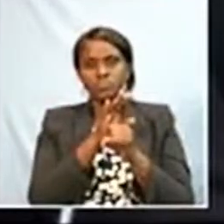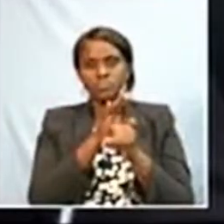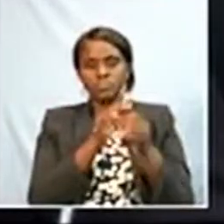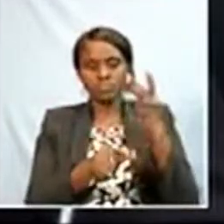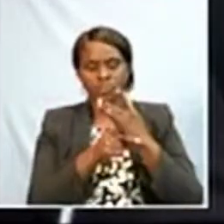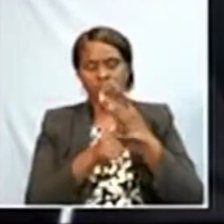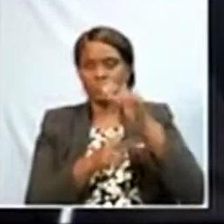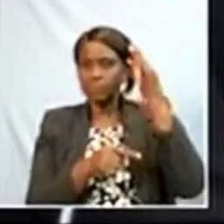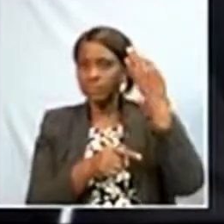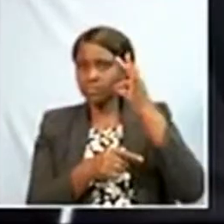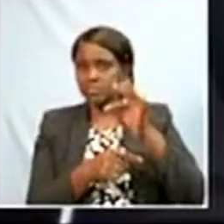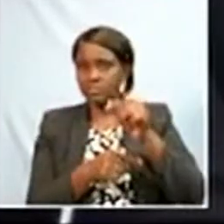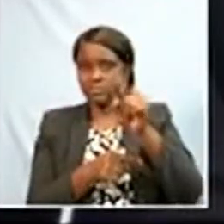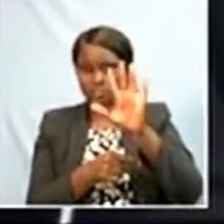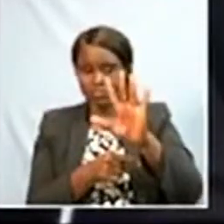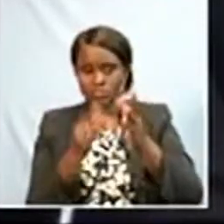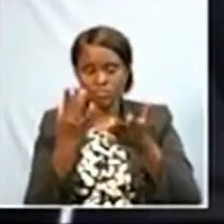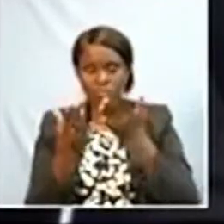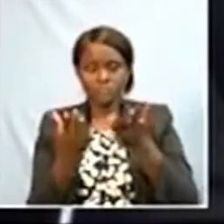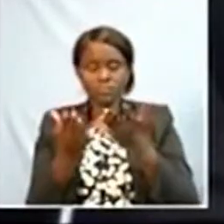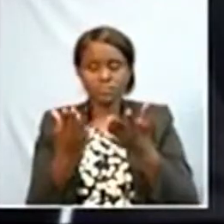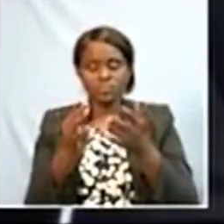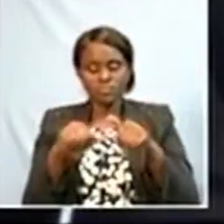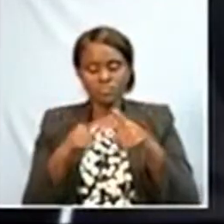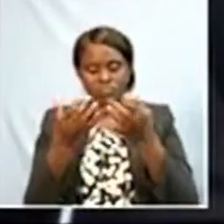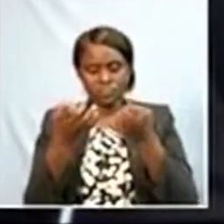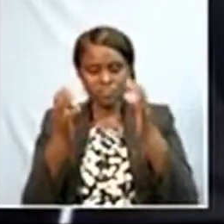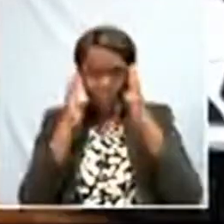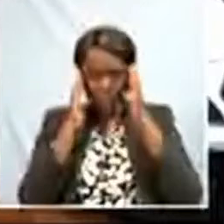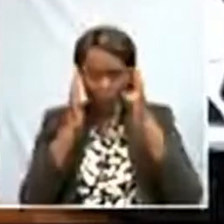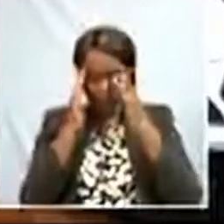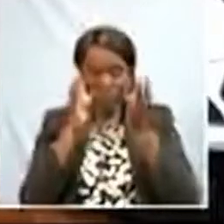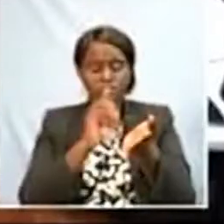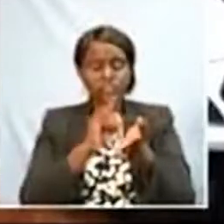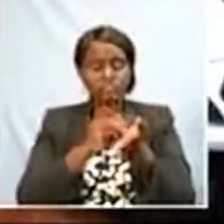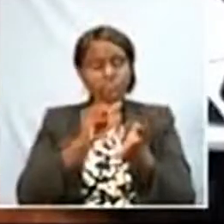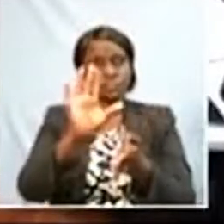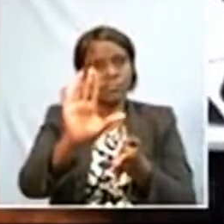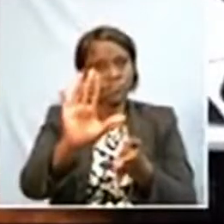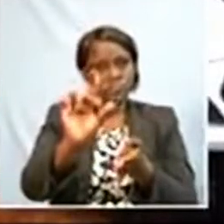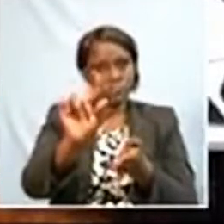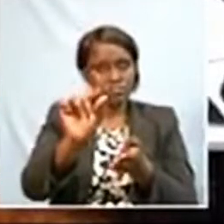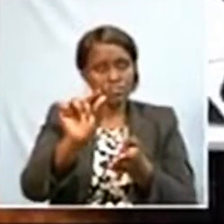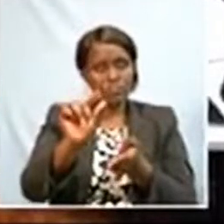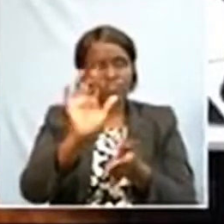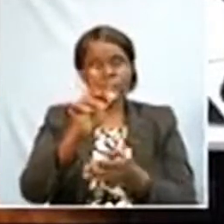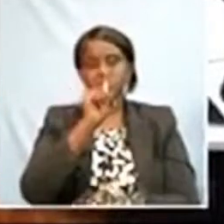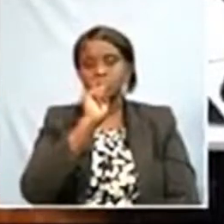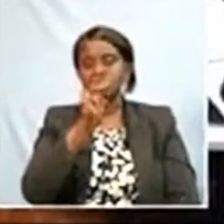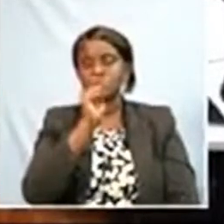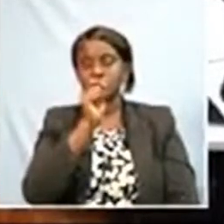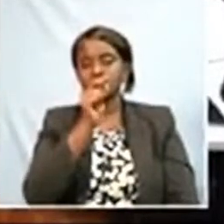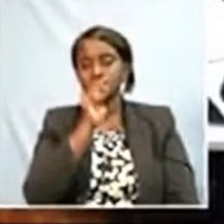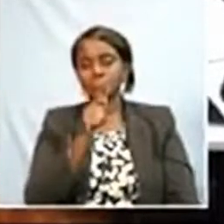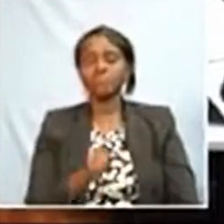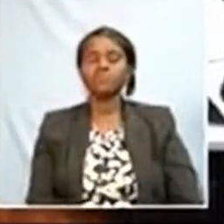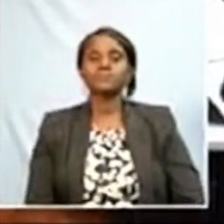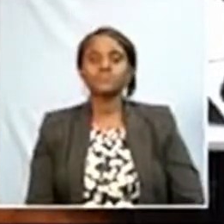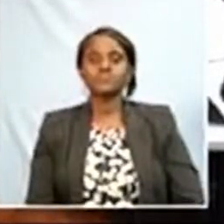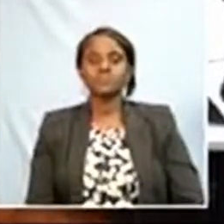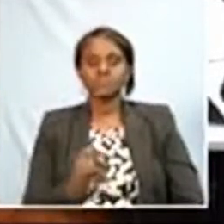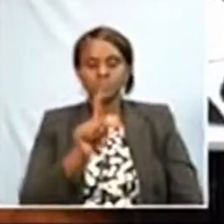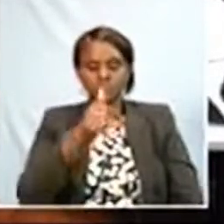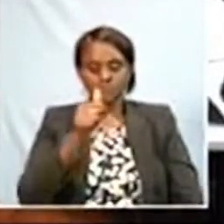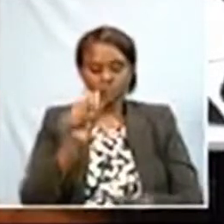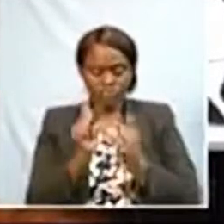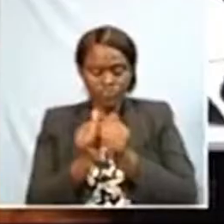Town clerk, are you there? Maybe we want to draw your attention. Doc, just a minute, your mic. Are you